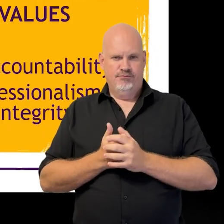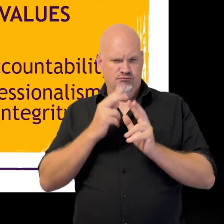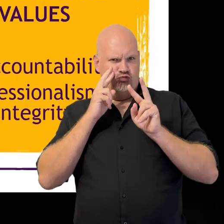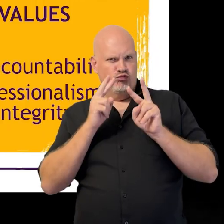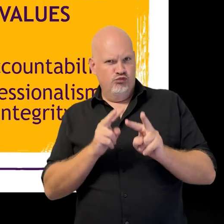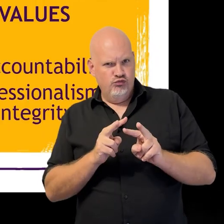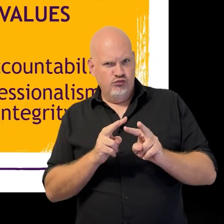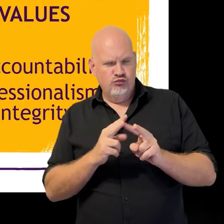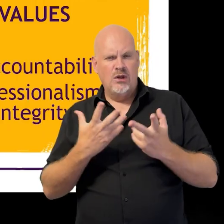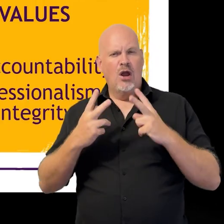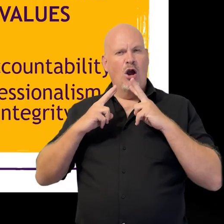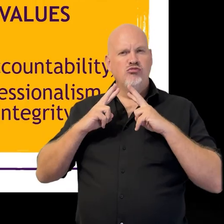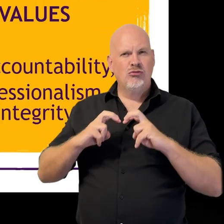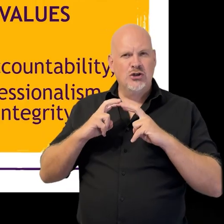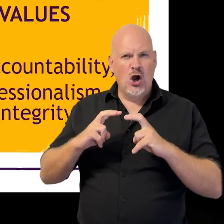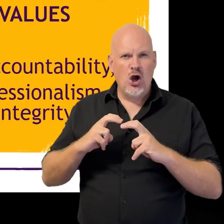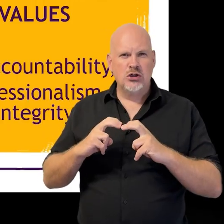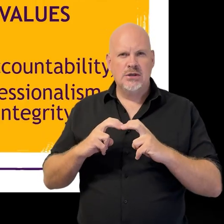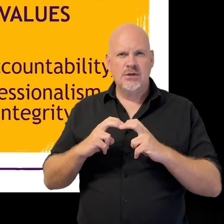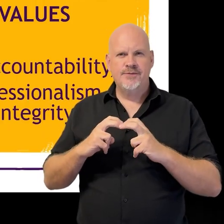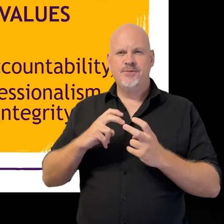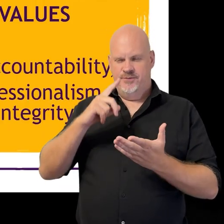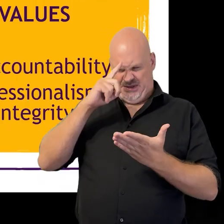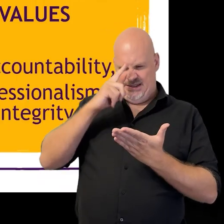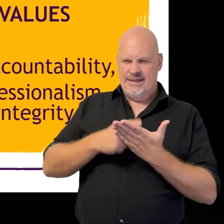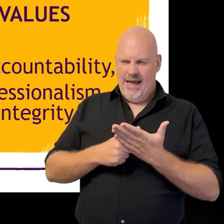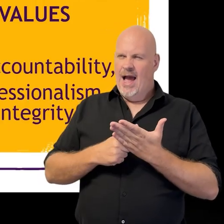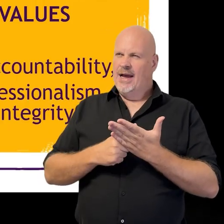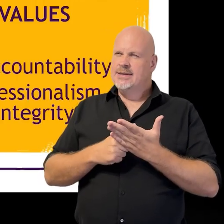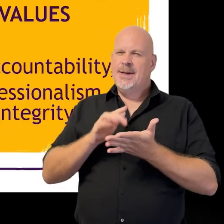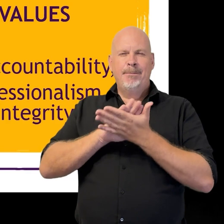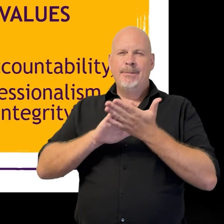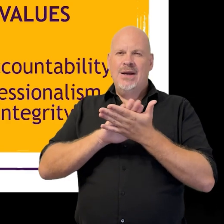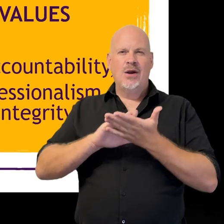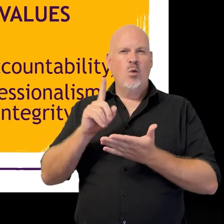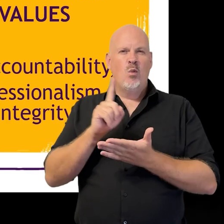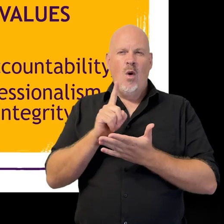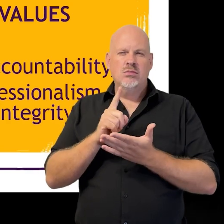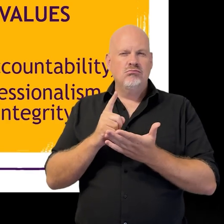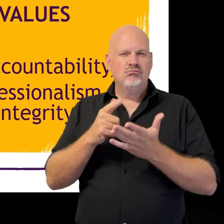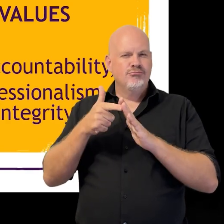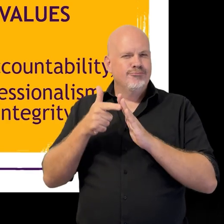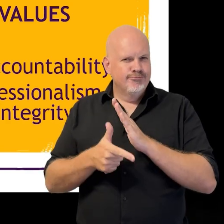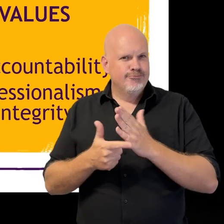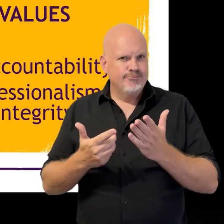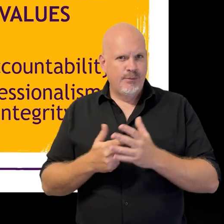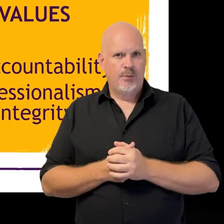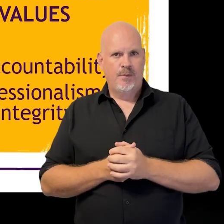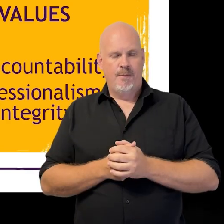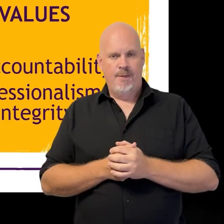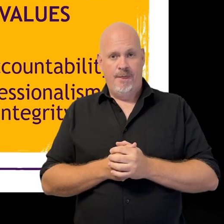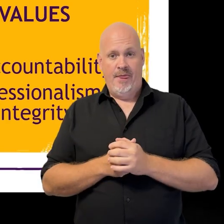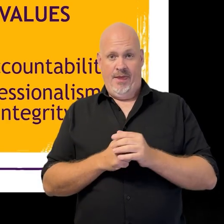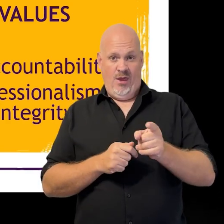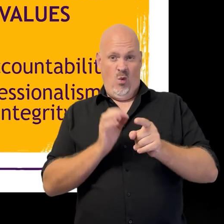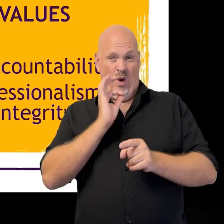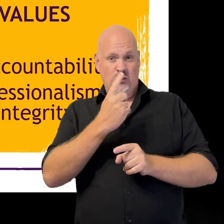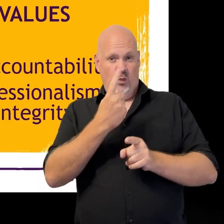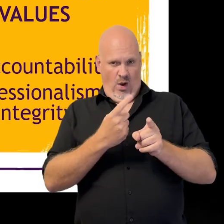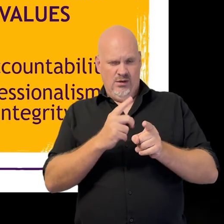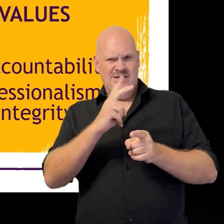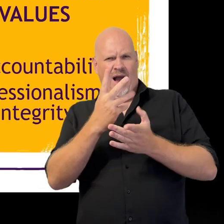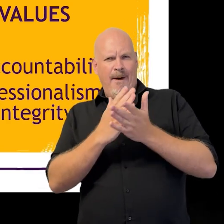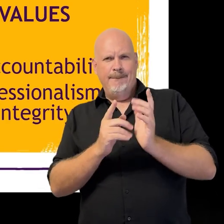life. Whereas professional values, just the term professional being included there, tells us that these are about